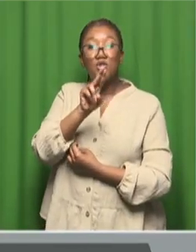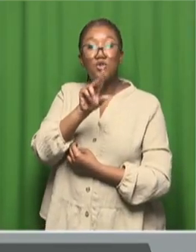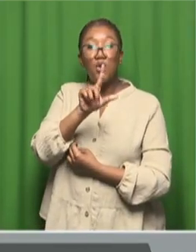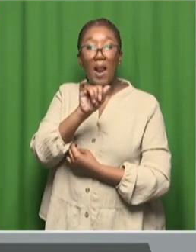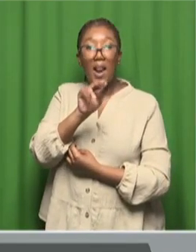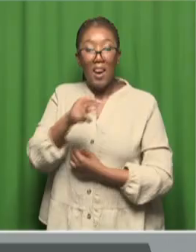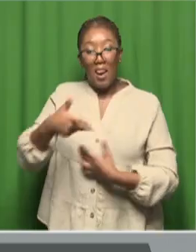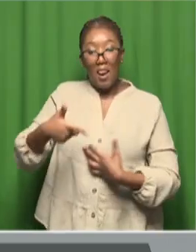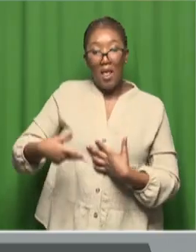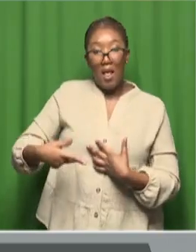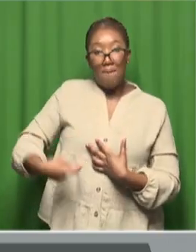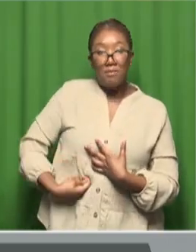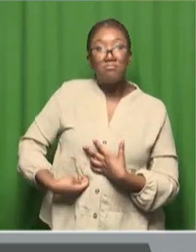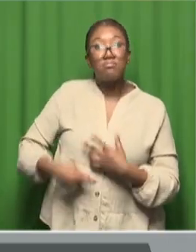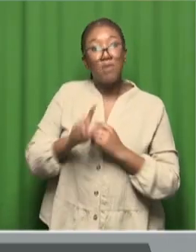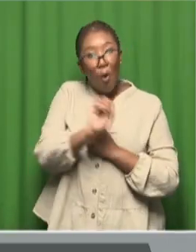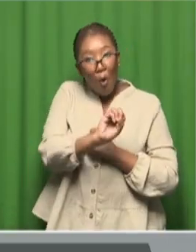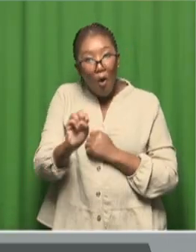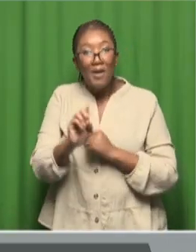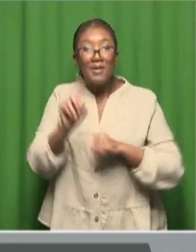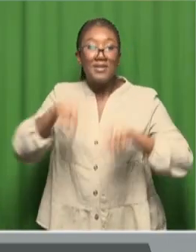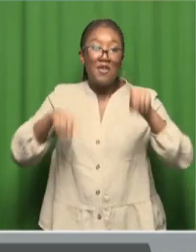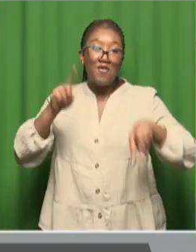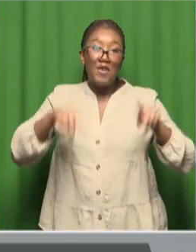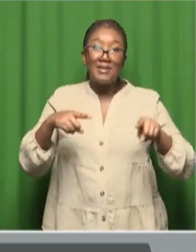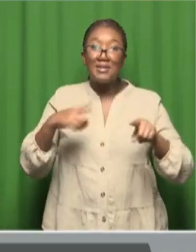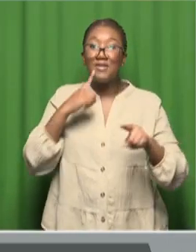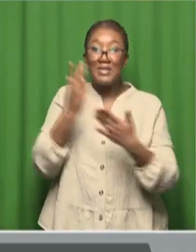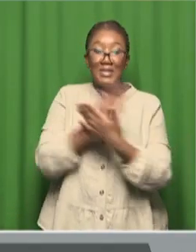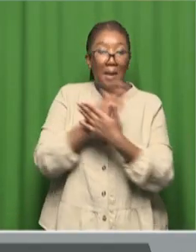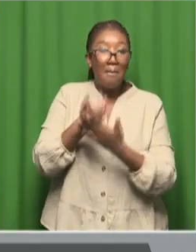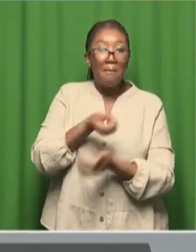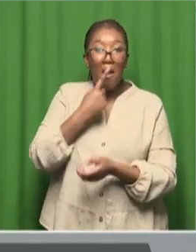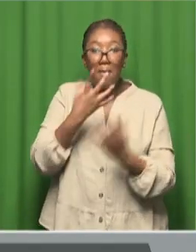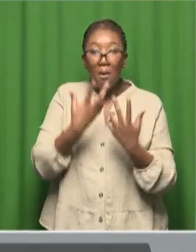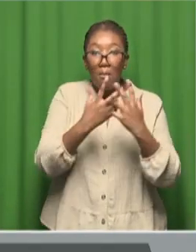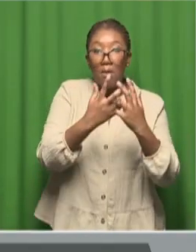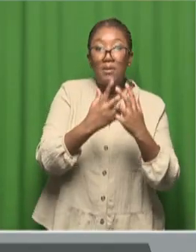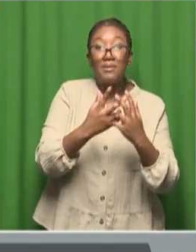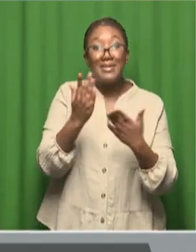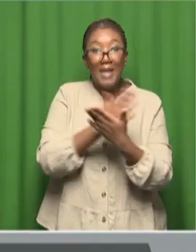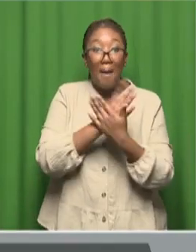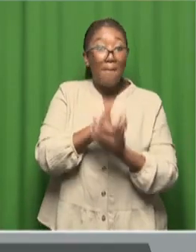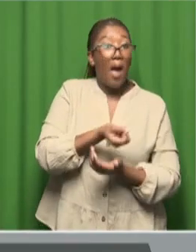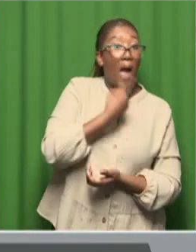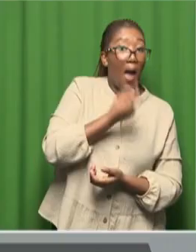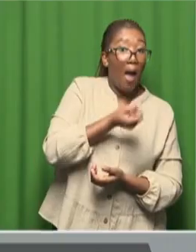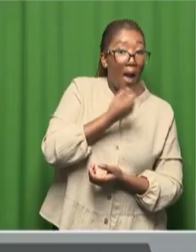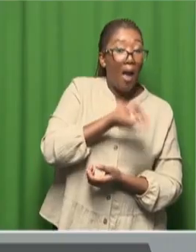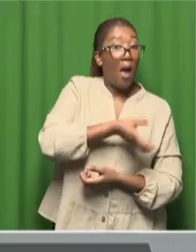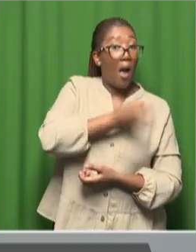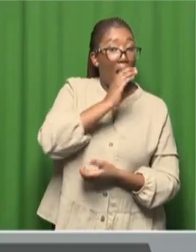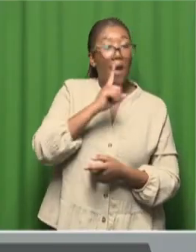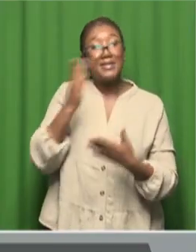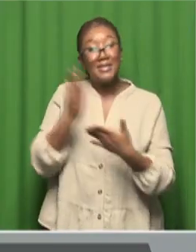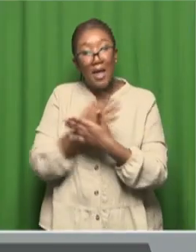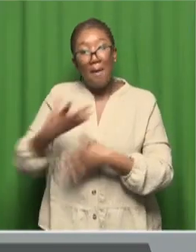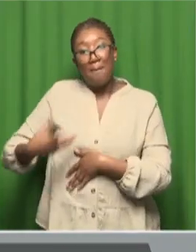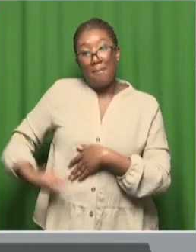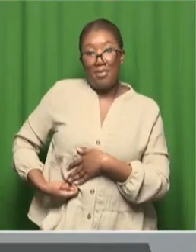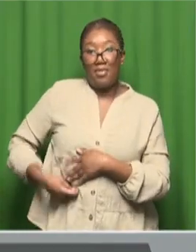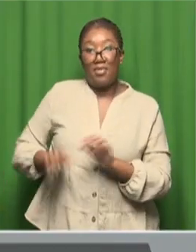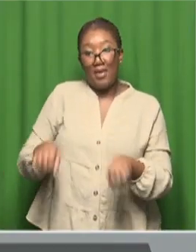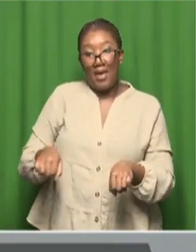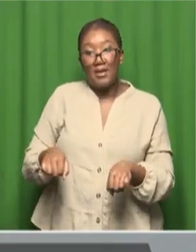in the last two decades, we've seen a whole host of drugs being developed, oral and injectables, which means we now have a plethora of